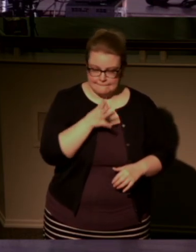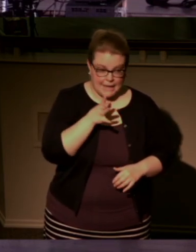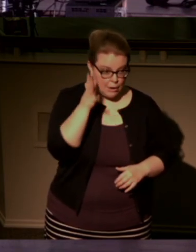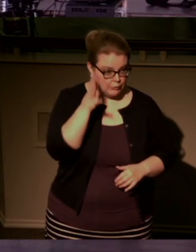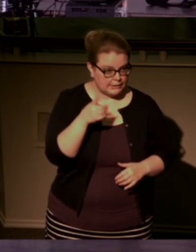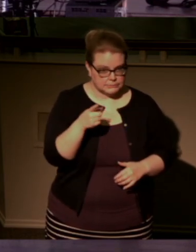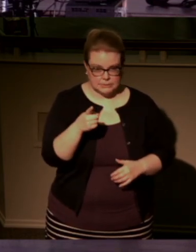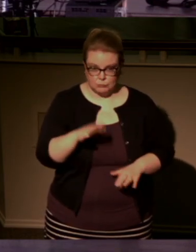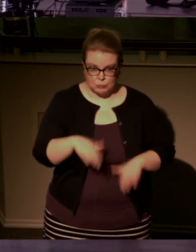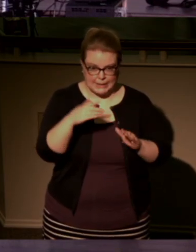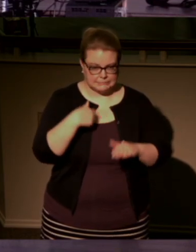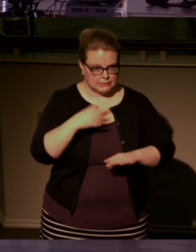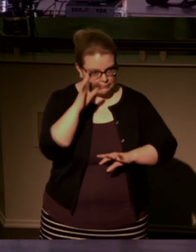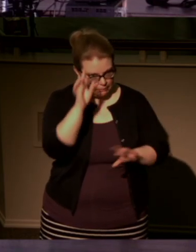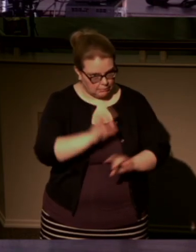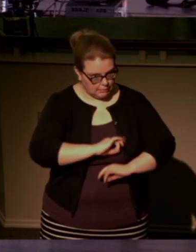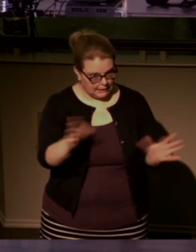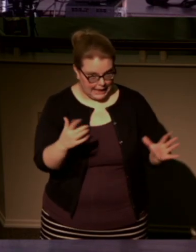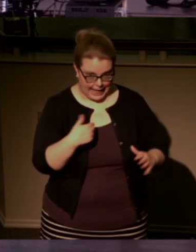messed me up.